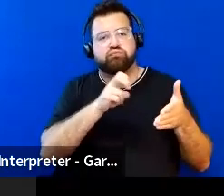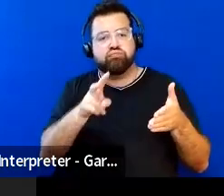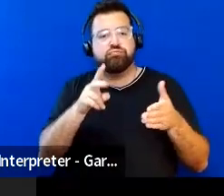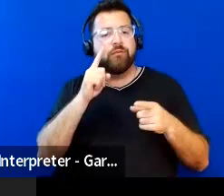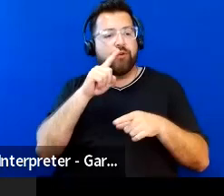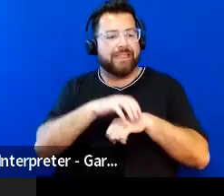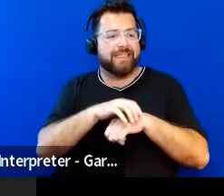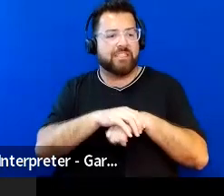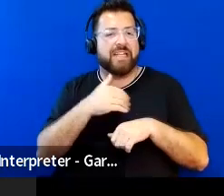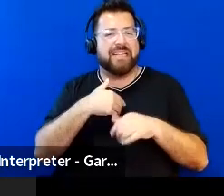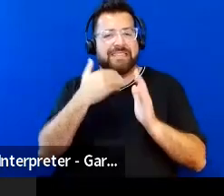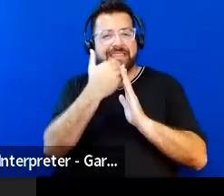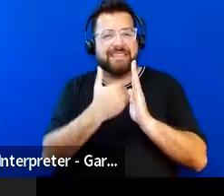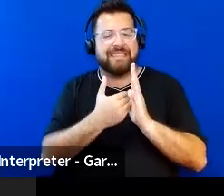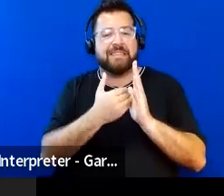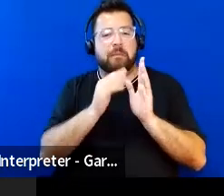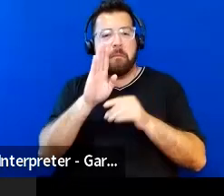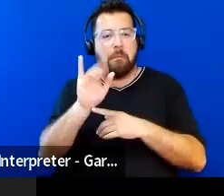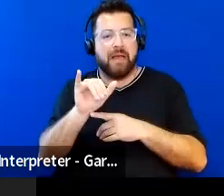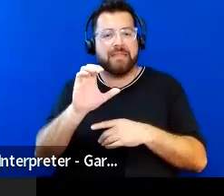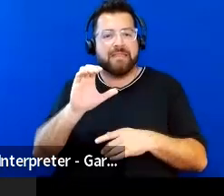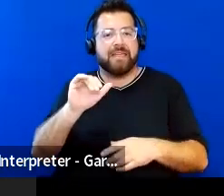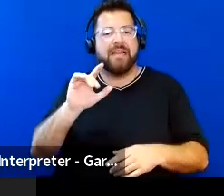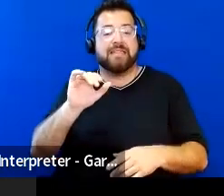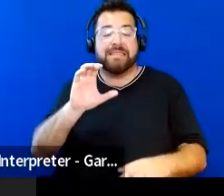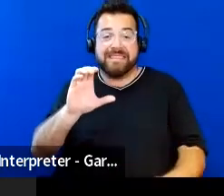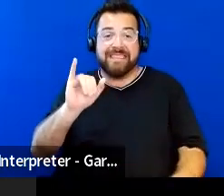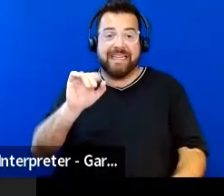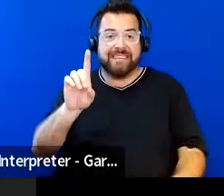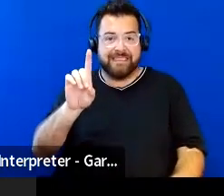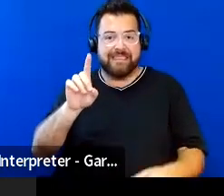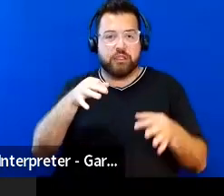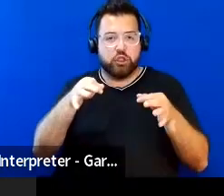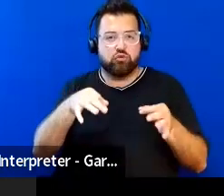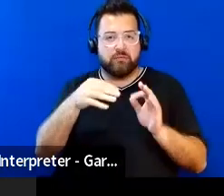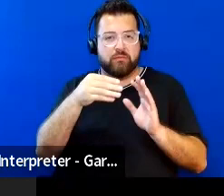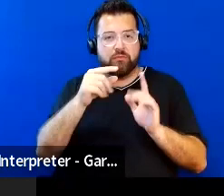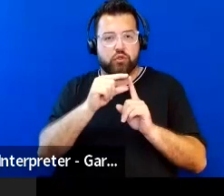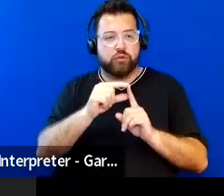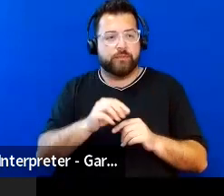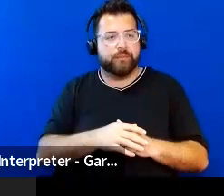they're listed by CID descriptor, so you can check those out.